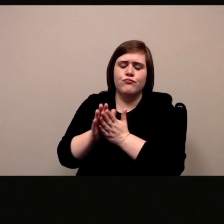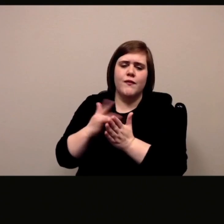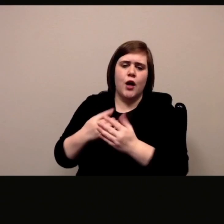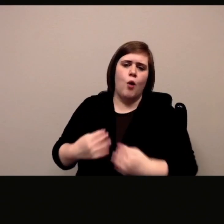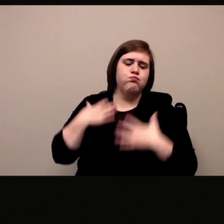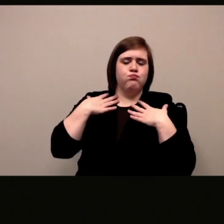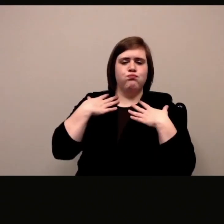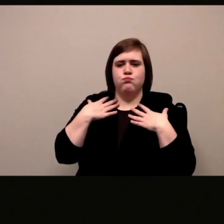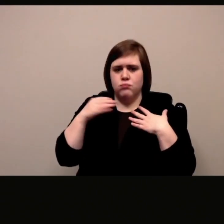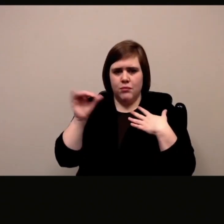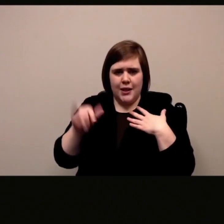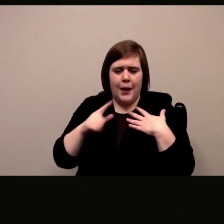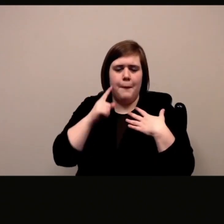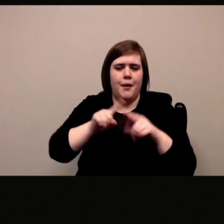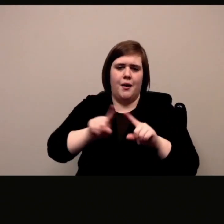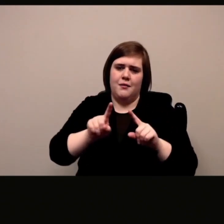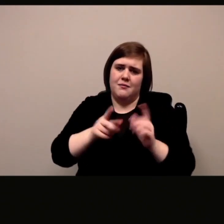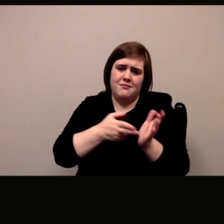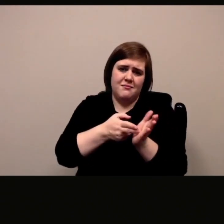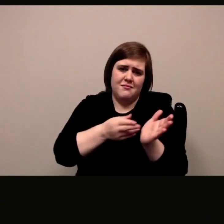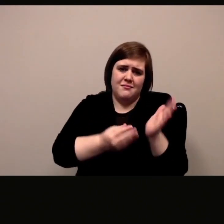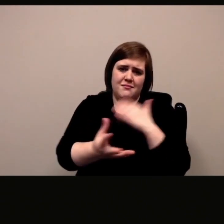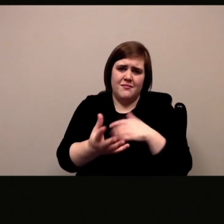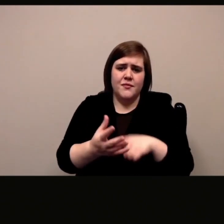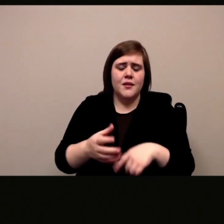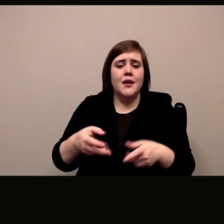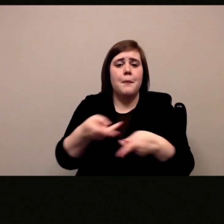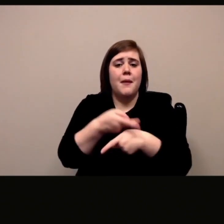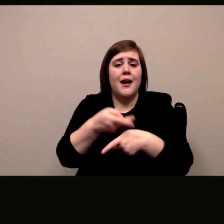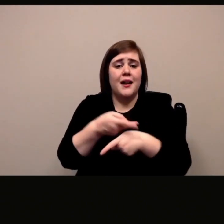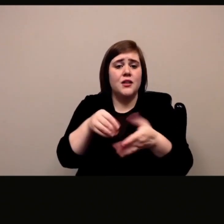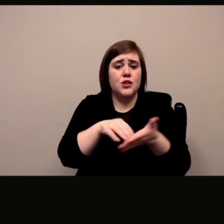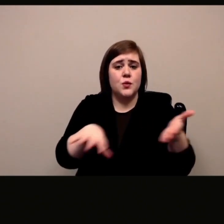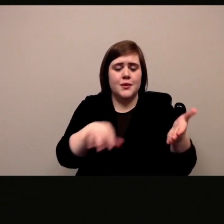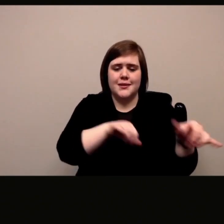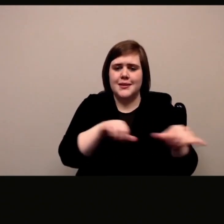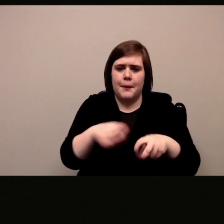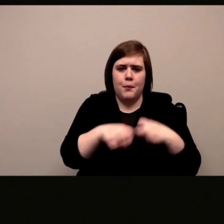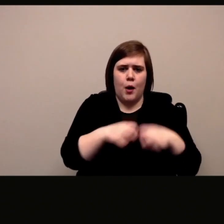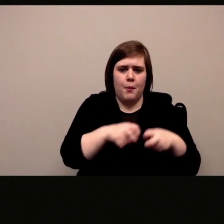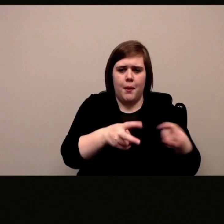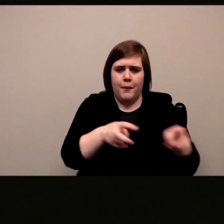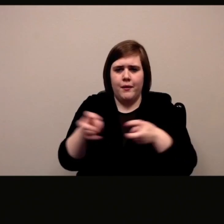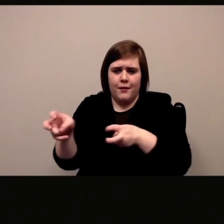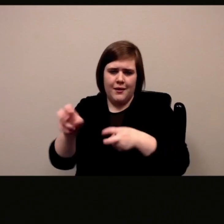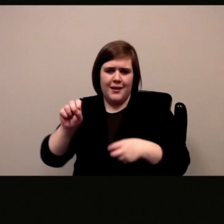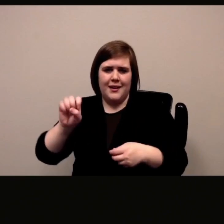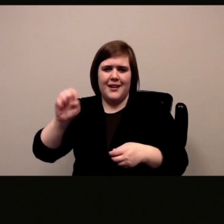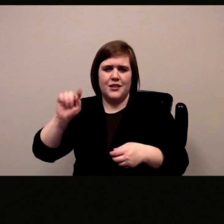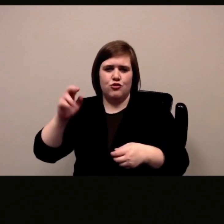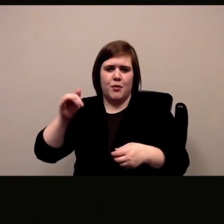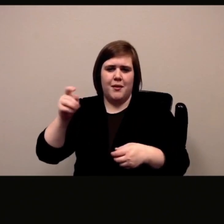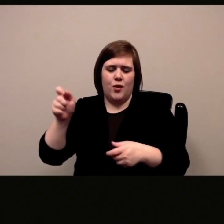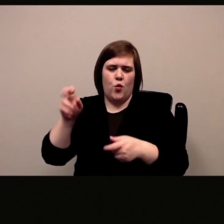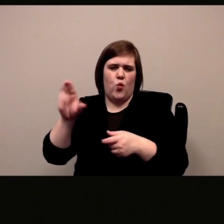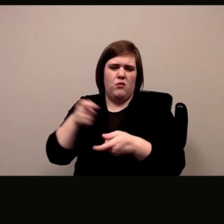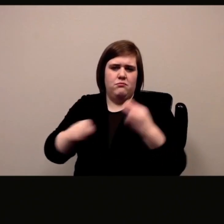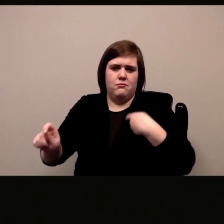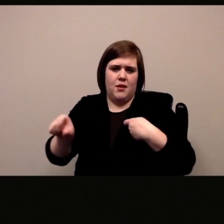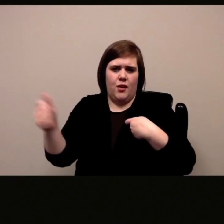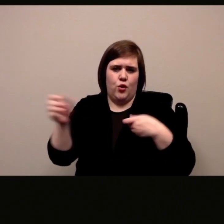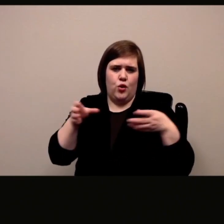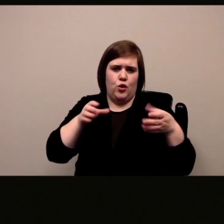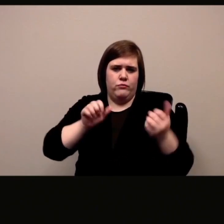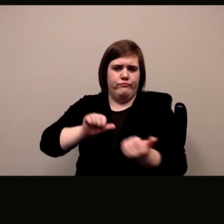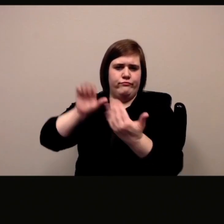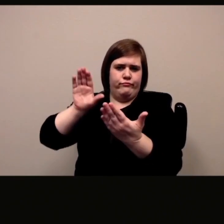the reality is, what if a math student just take the exact same problem and extrapolate it, right? Or substitute it in a different. What if